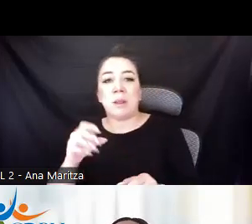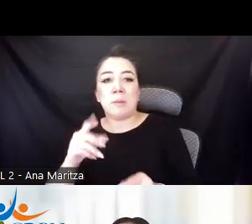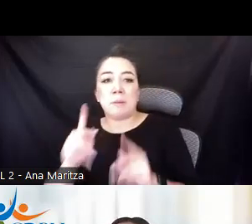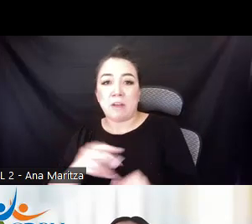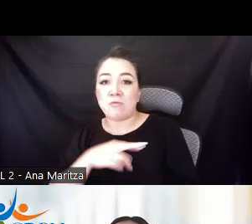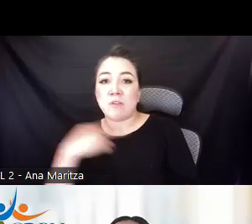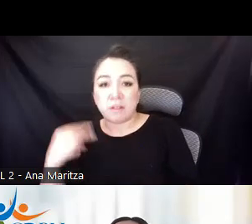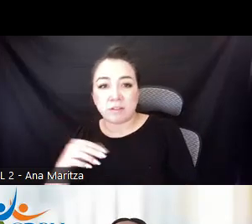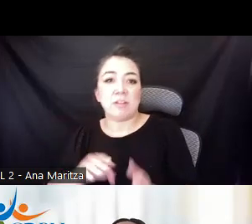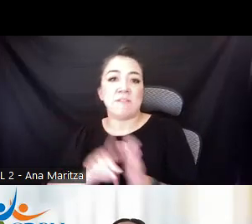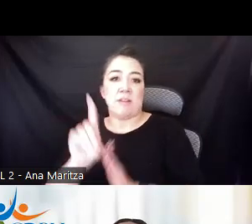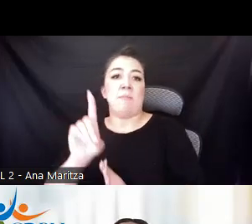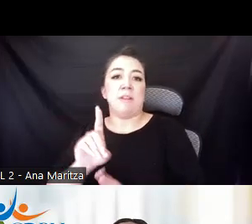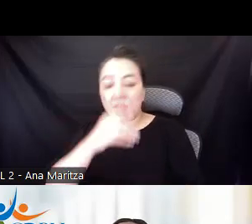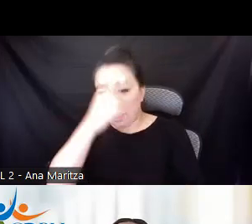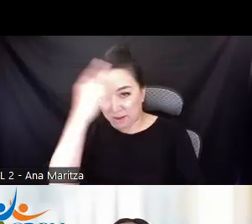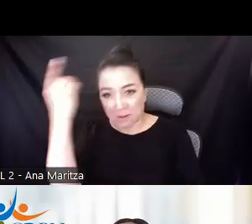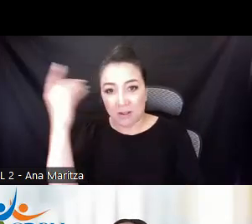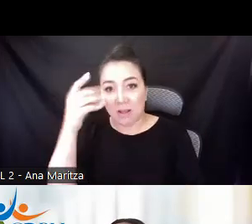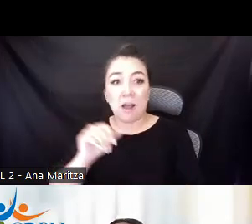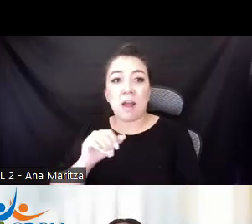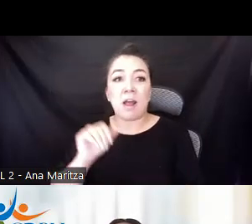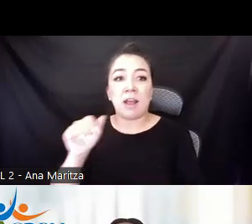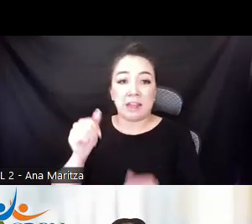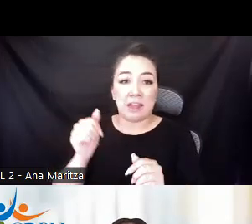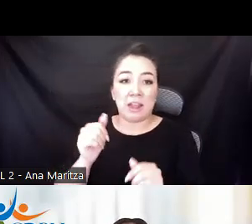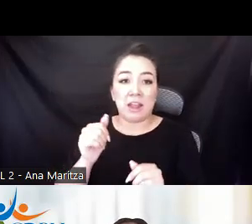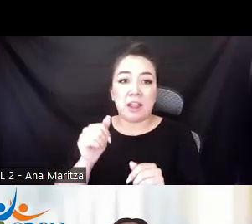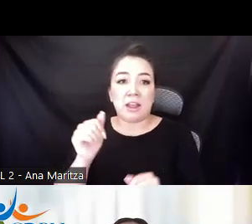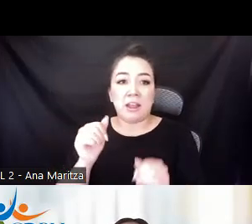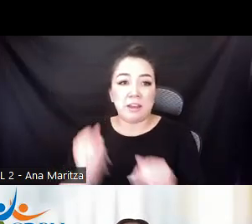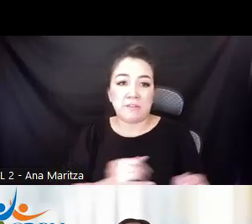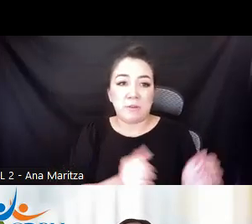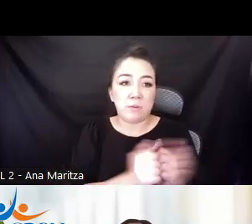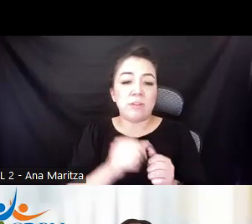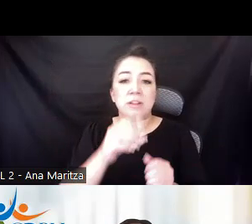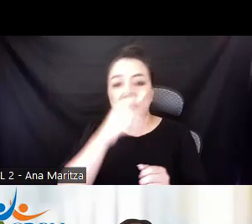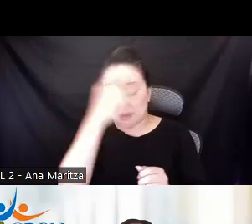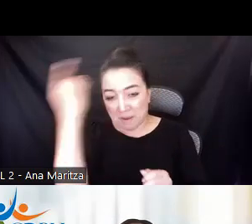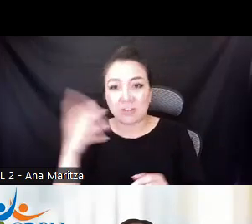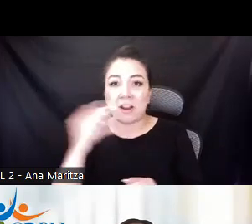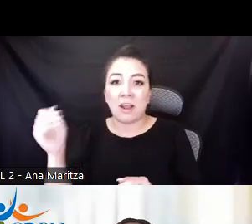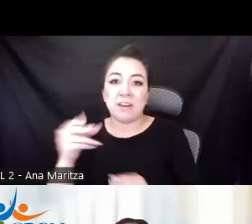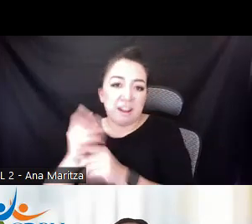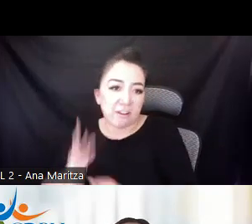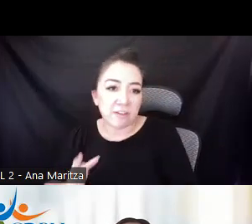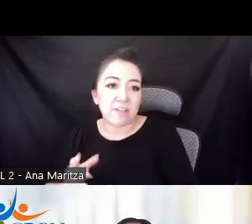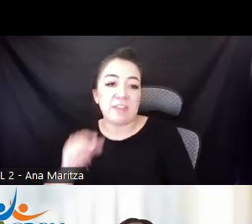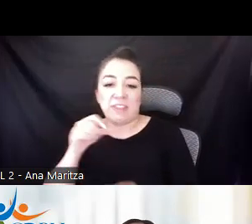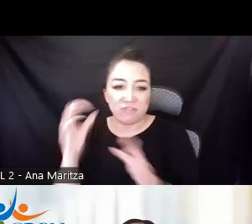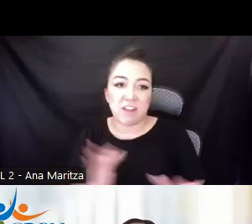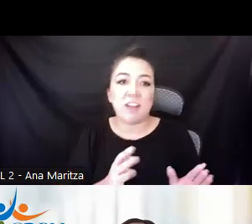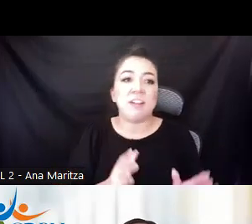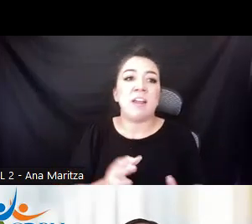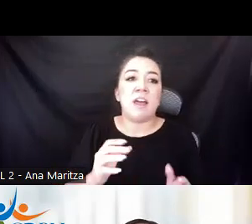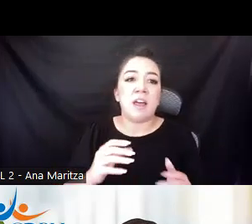developing Alzheimer's, individuals with dementia, and family caregivers. So under the strategy, Lifelong Healthy Aging, we